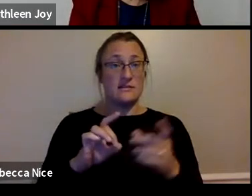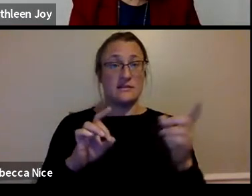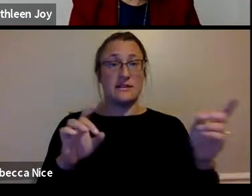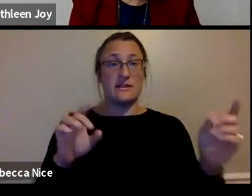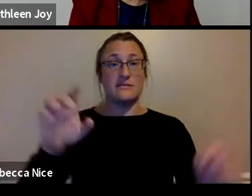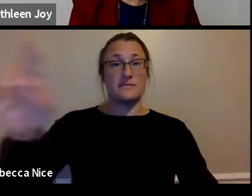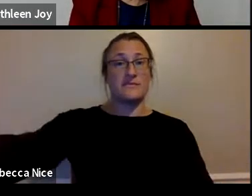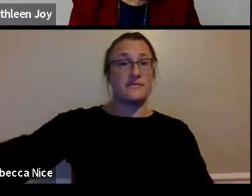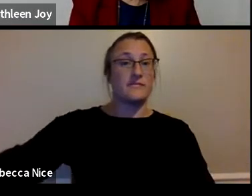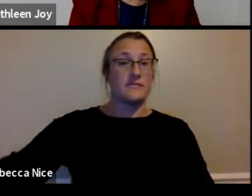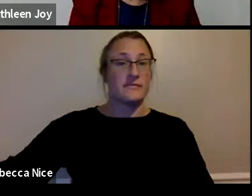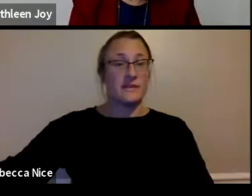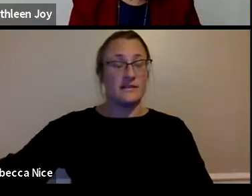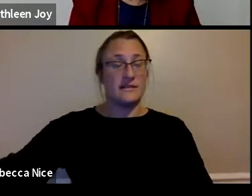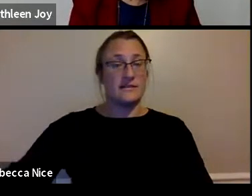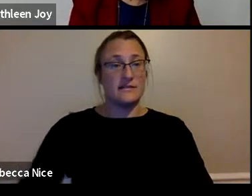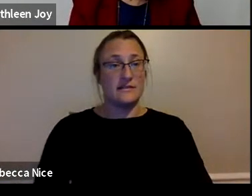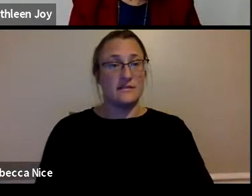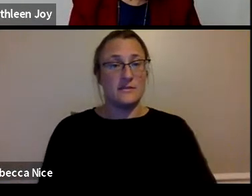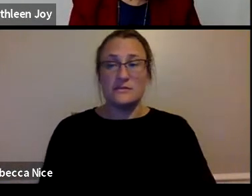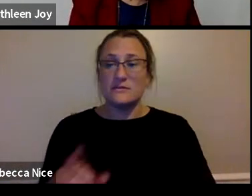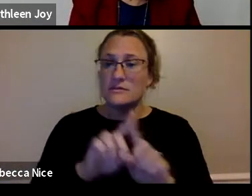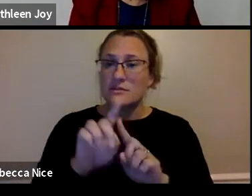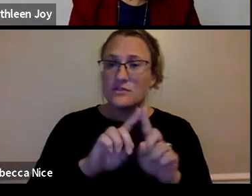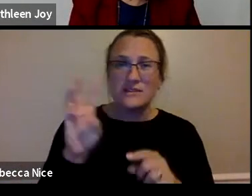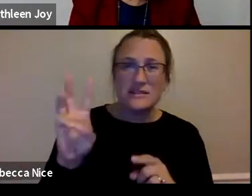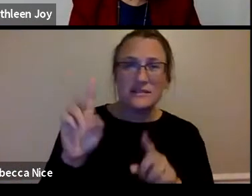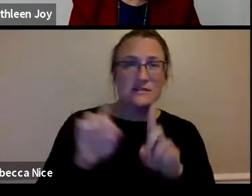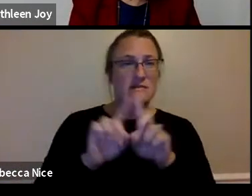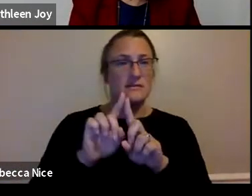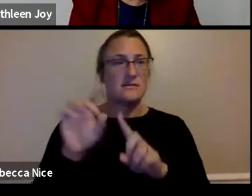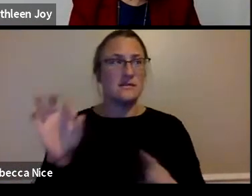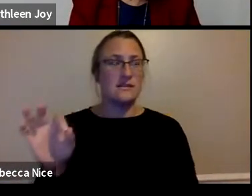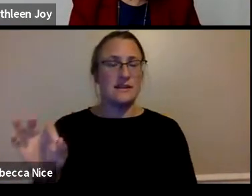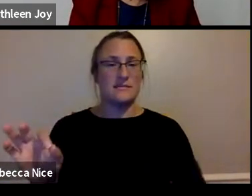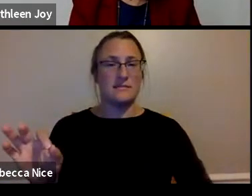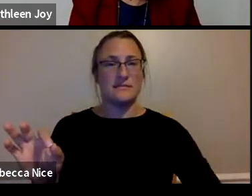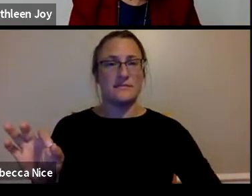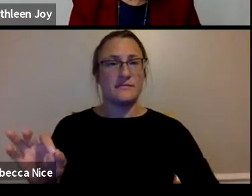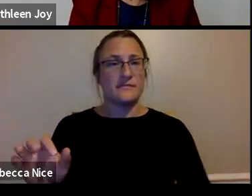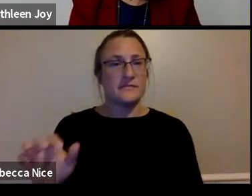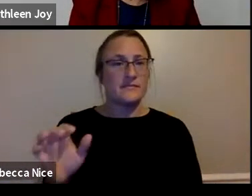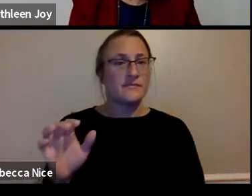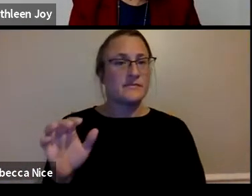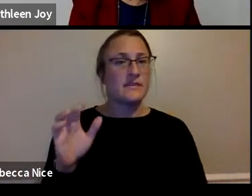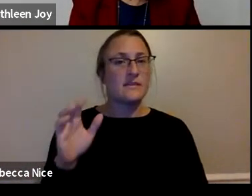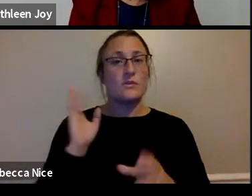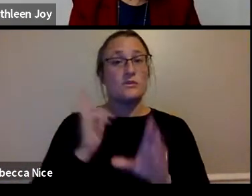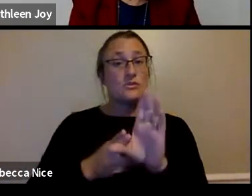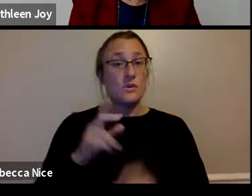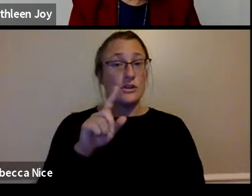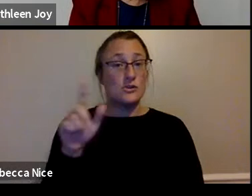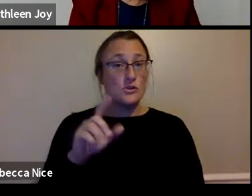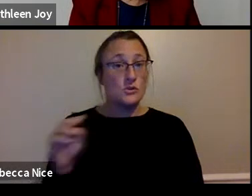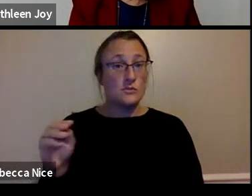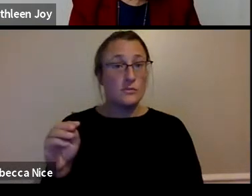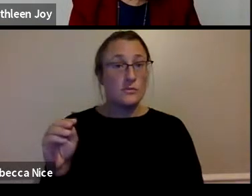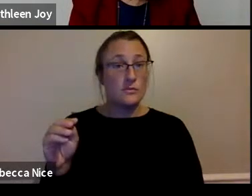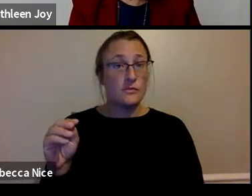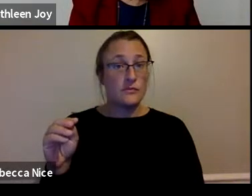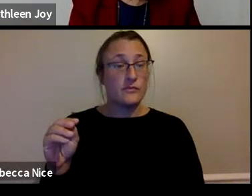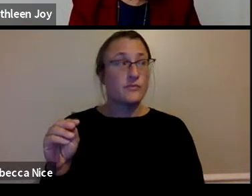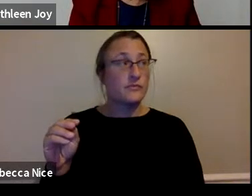hit *9 or *6, depending on the phone you're using, and or get on the Zoom. The host would like you to